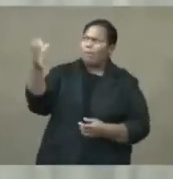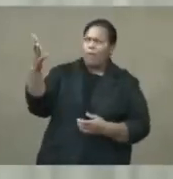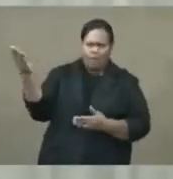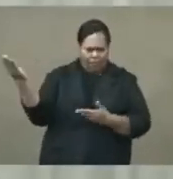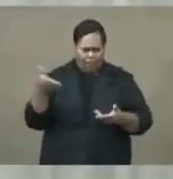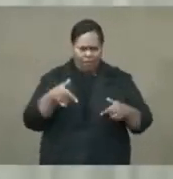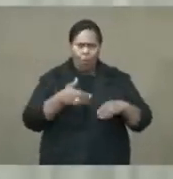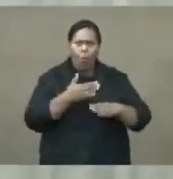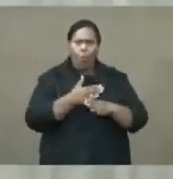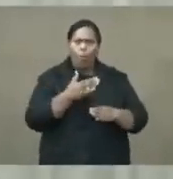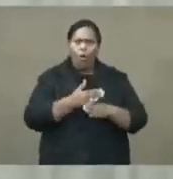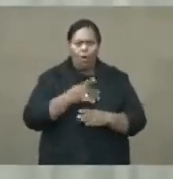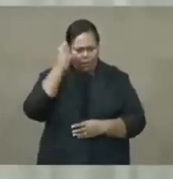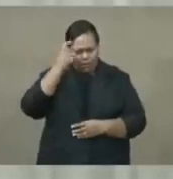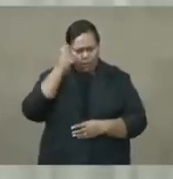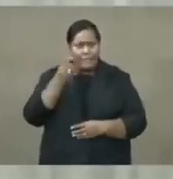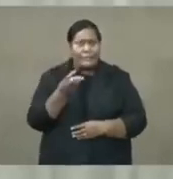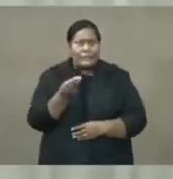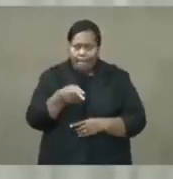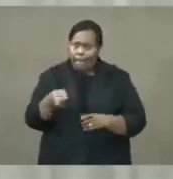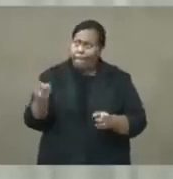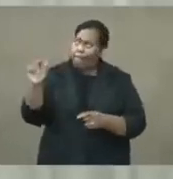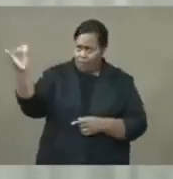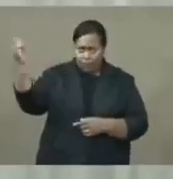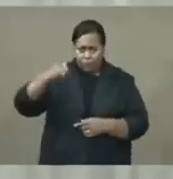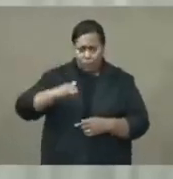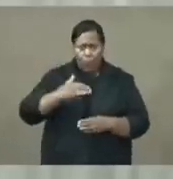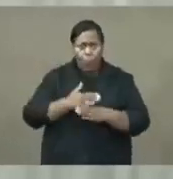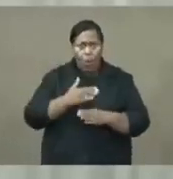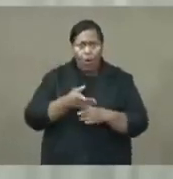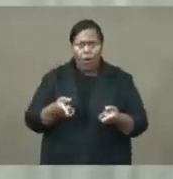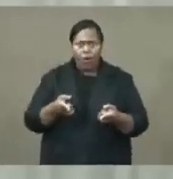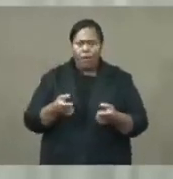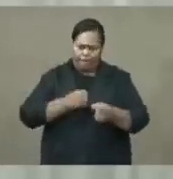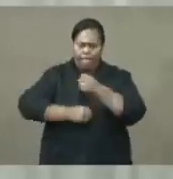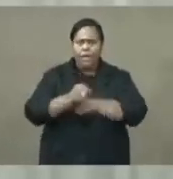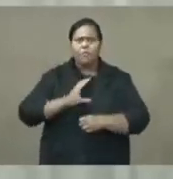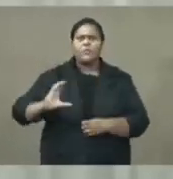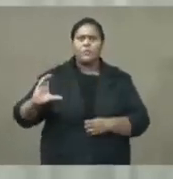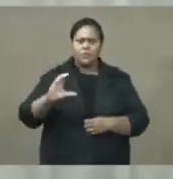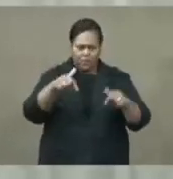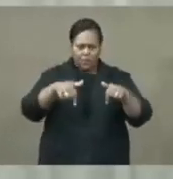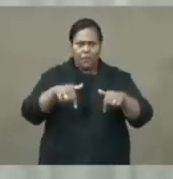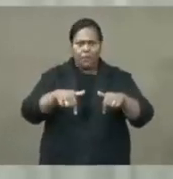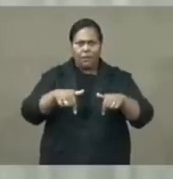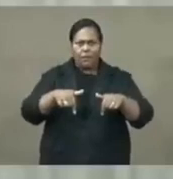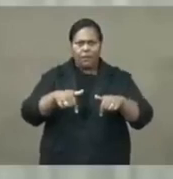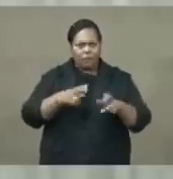concerns. Some of these expatriate recruits have obtained citizenship since their recruitment.